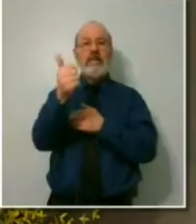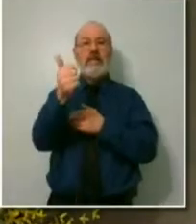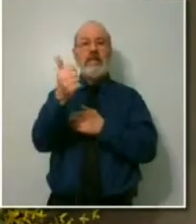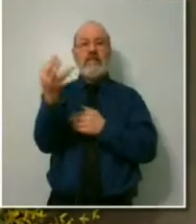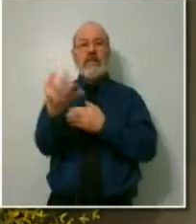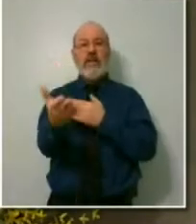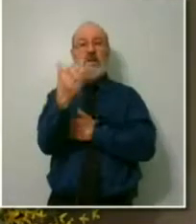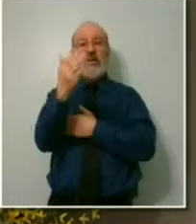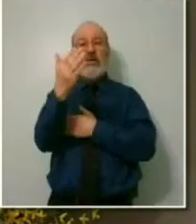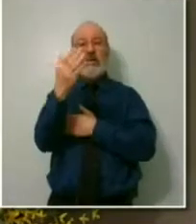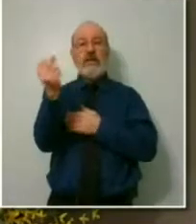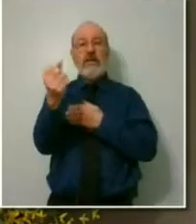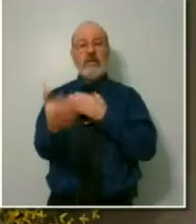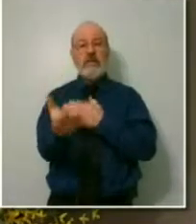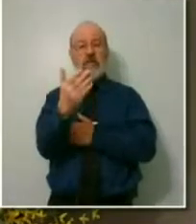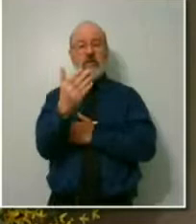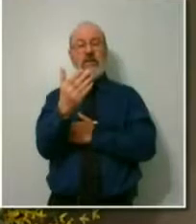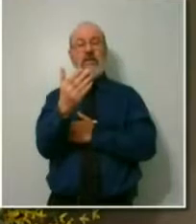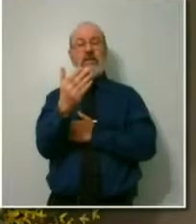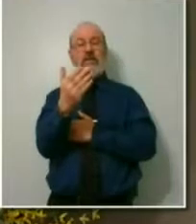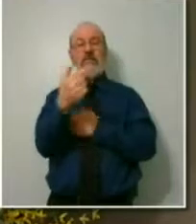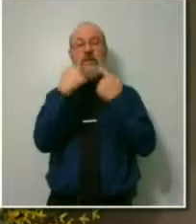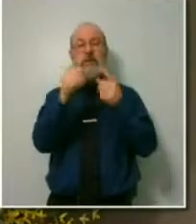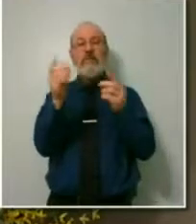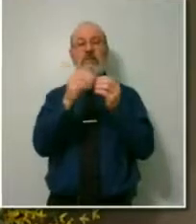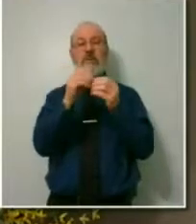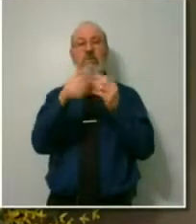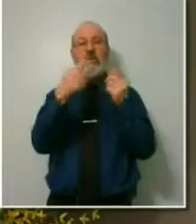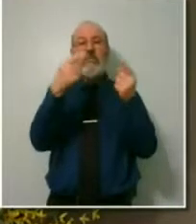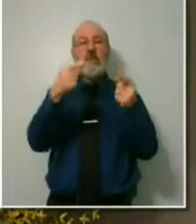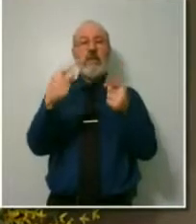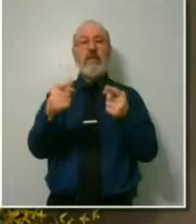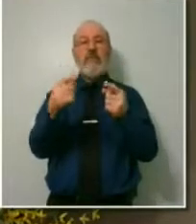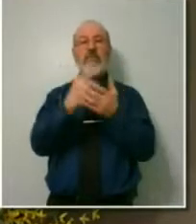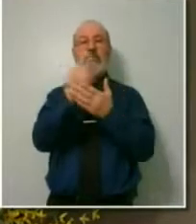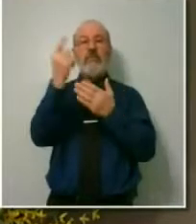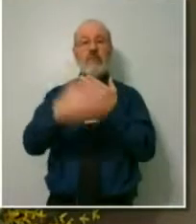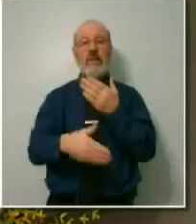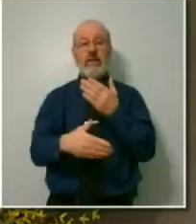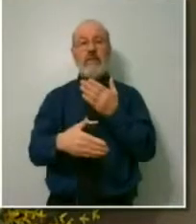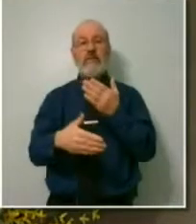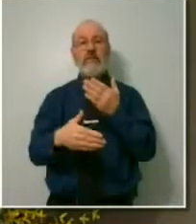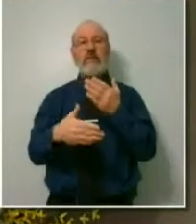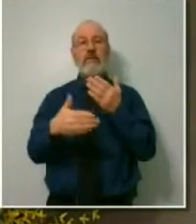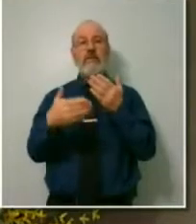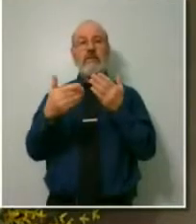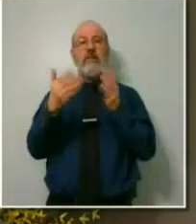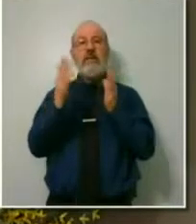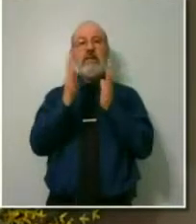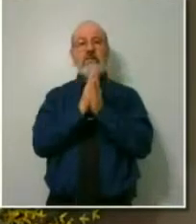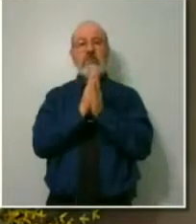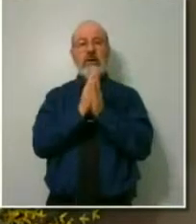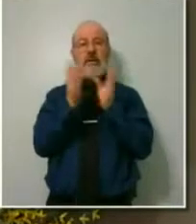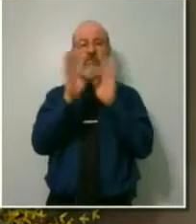Saturday. And we'll be telling you more about what's coming up for the weekend. And let's look to the Lord in prayer as we close